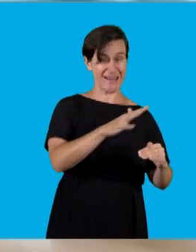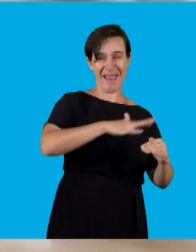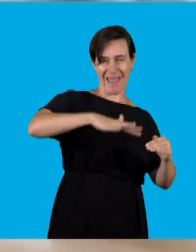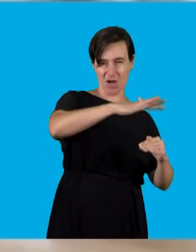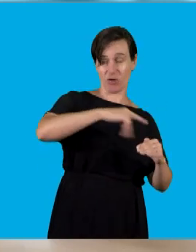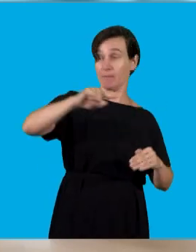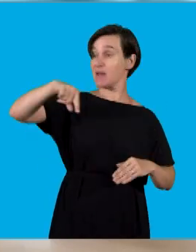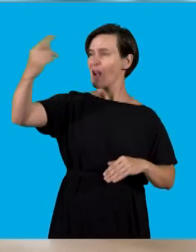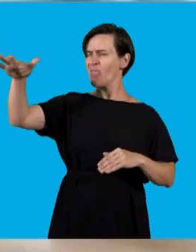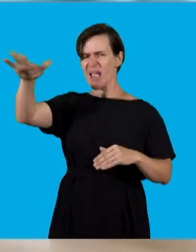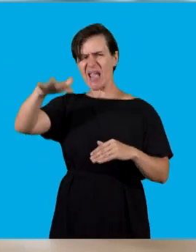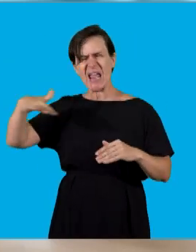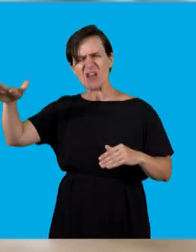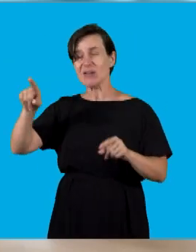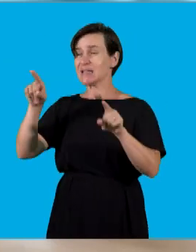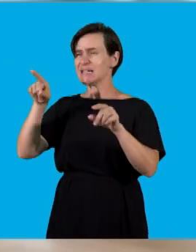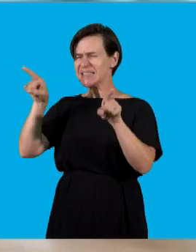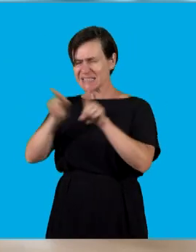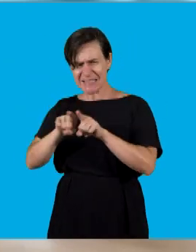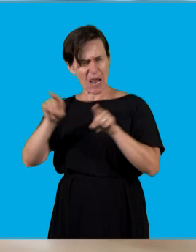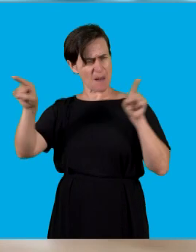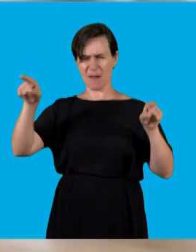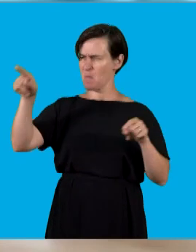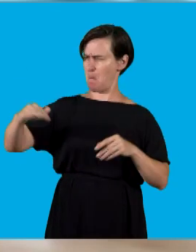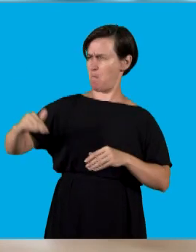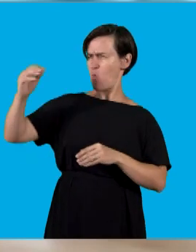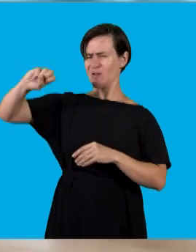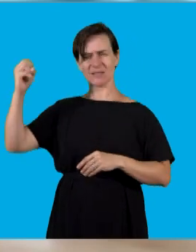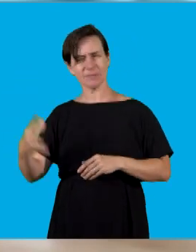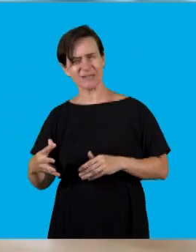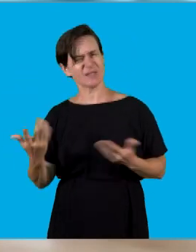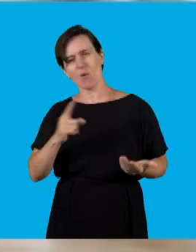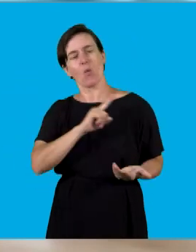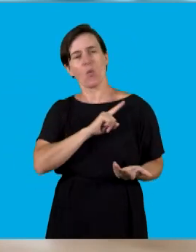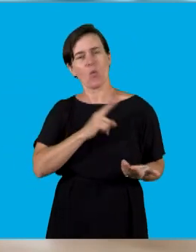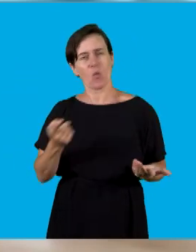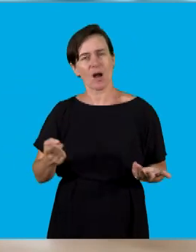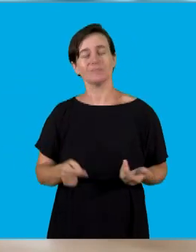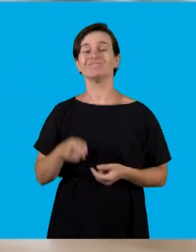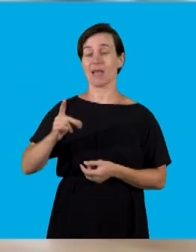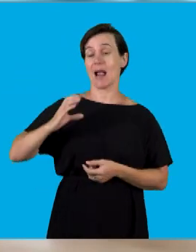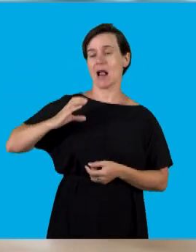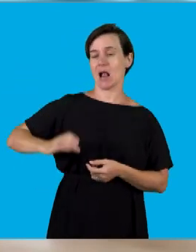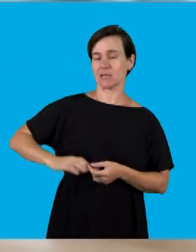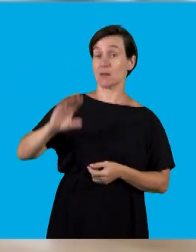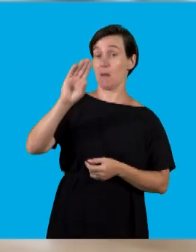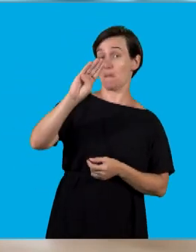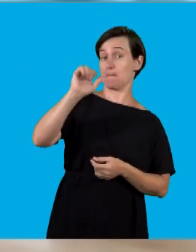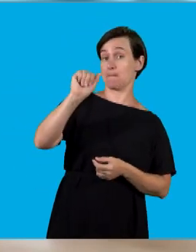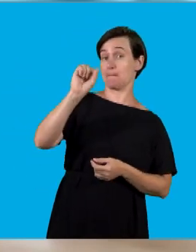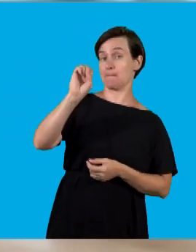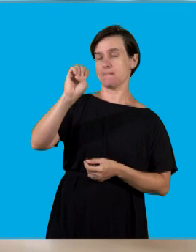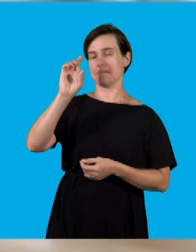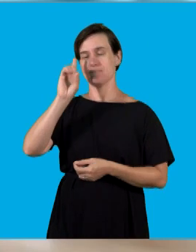environment, but in another environment, the same item is costing more. Now this is called customer-based